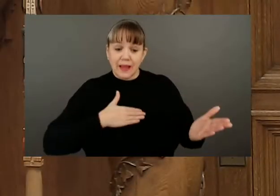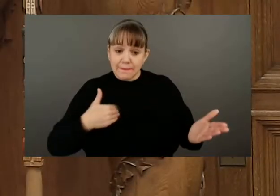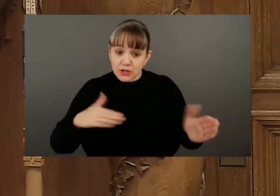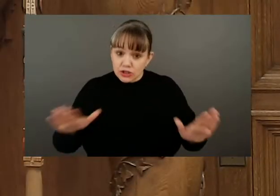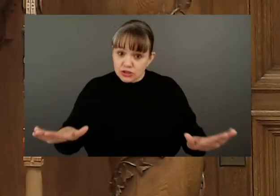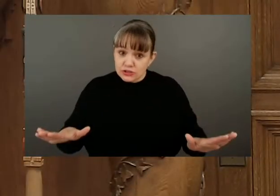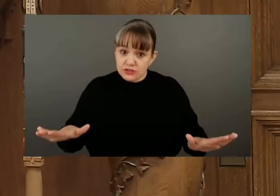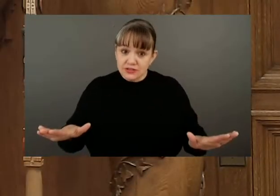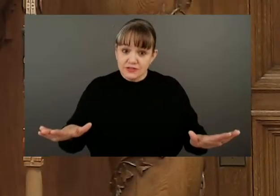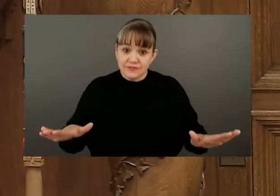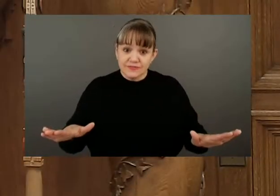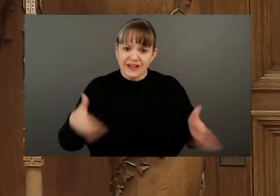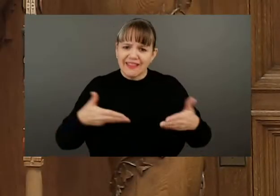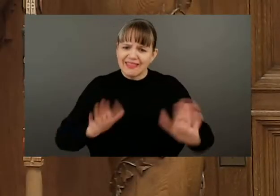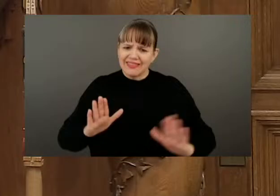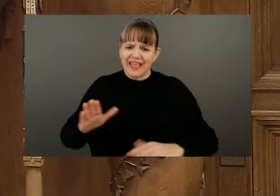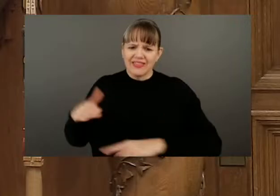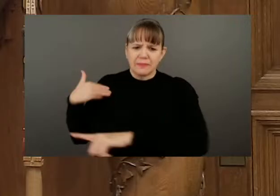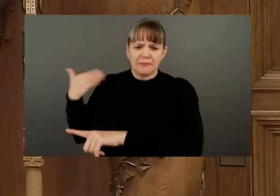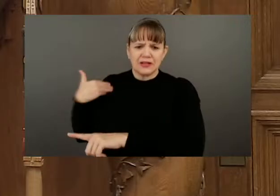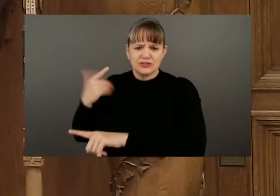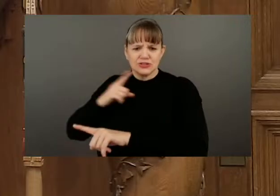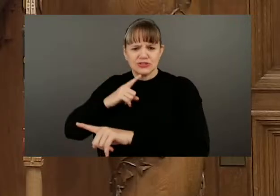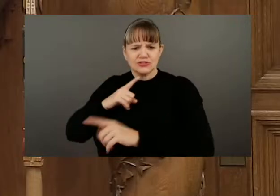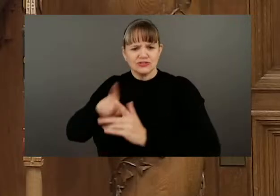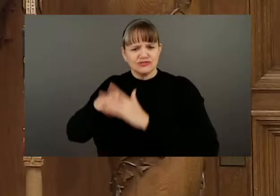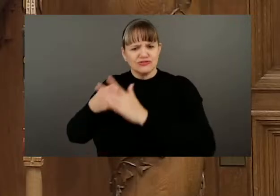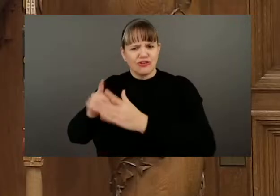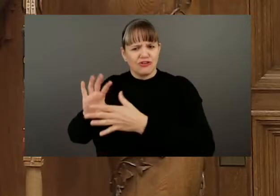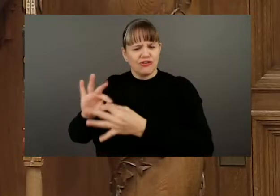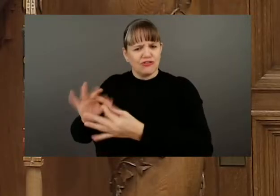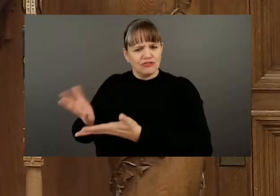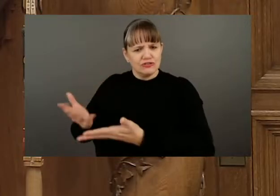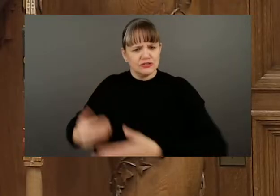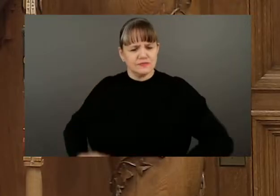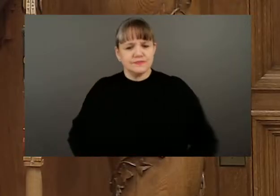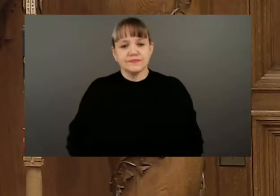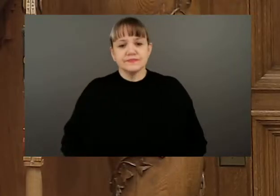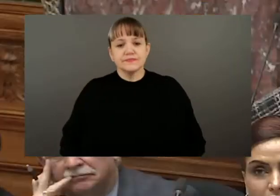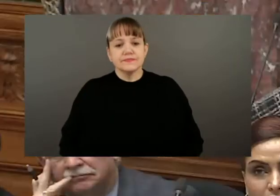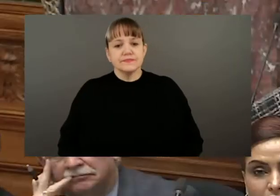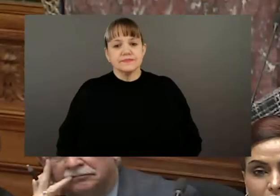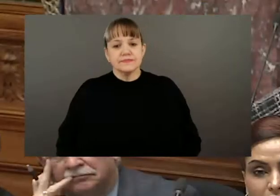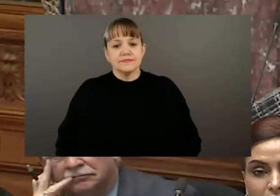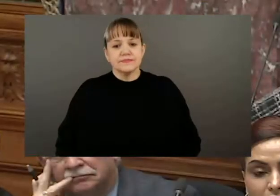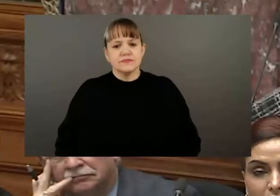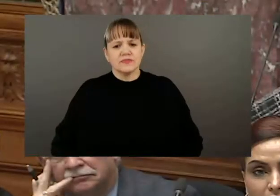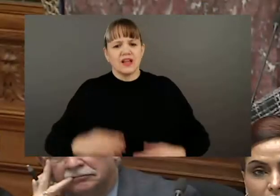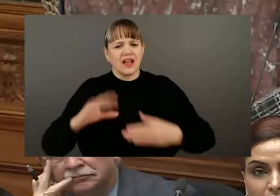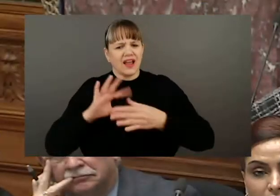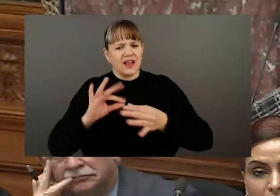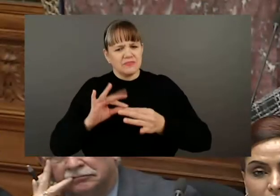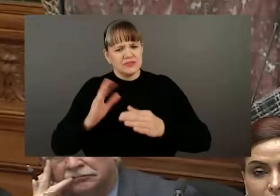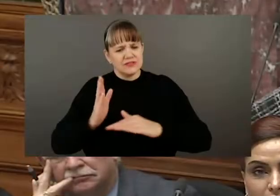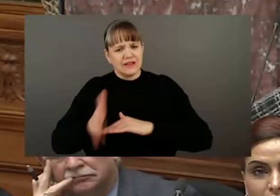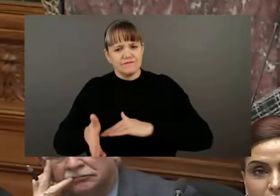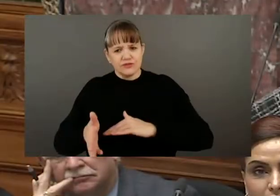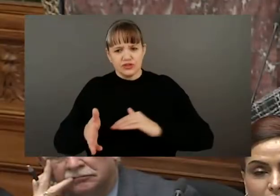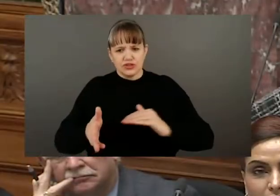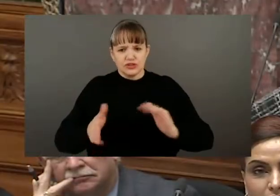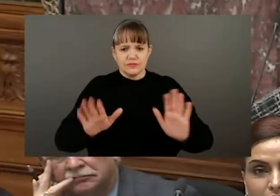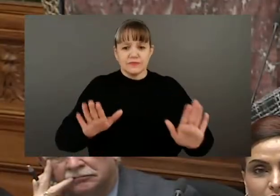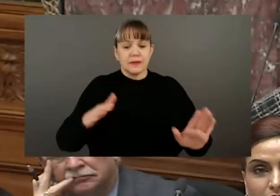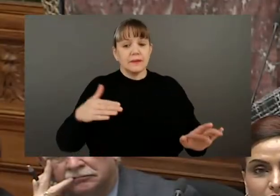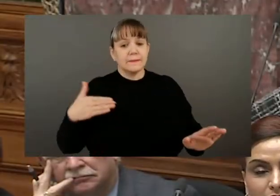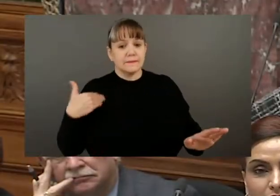the minister start, please. Wait for your comments afterwards. Please, Minister. Thanks,